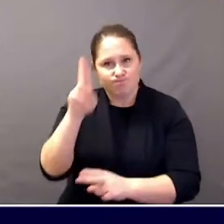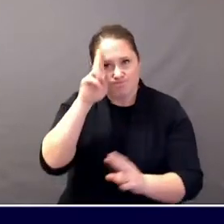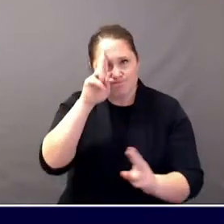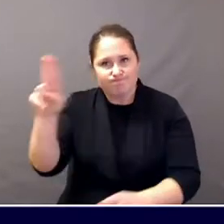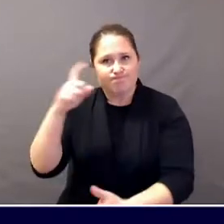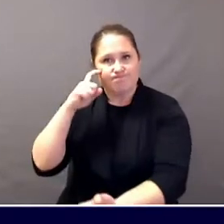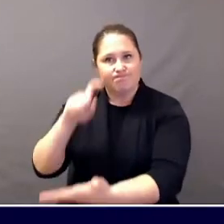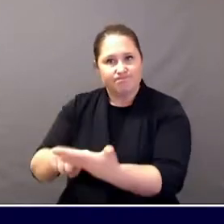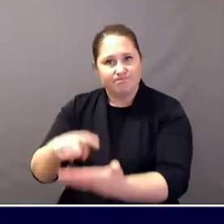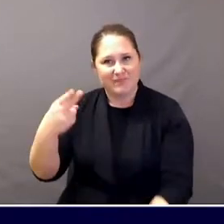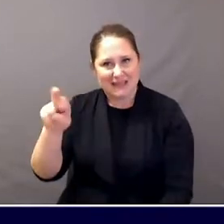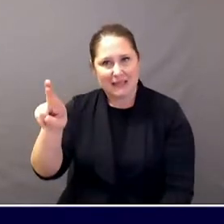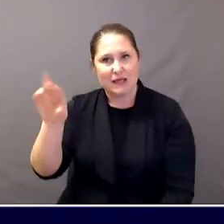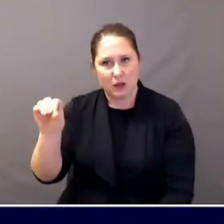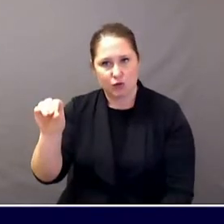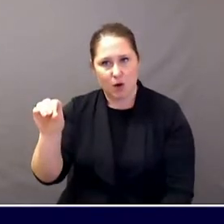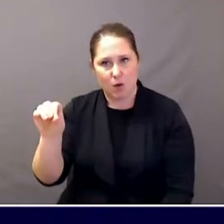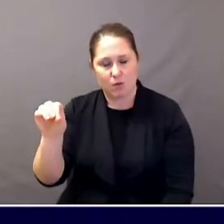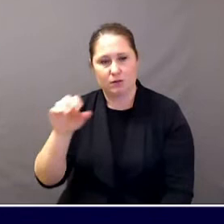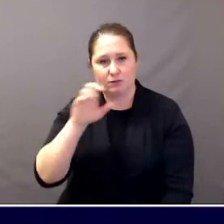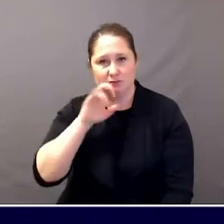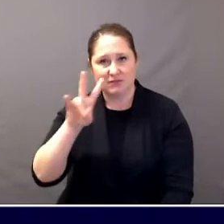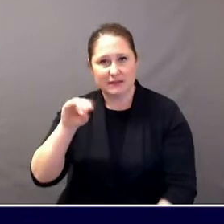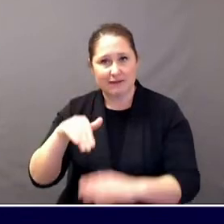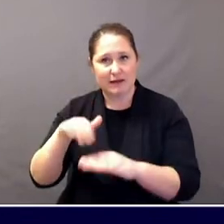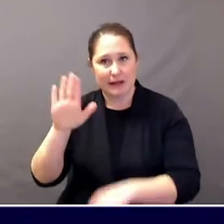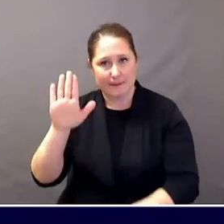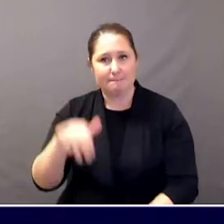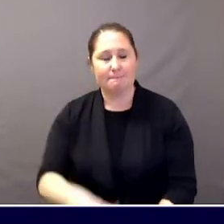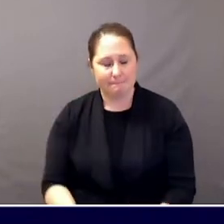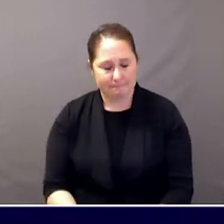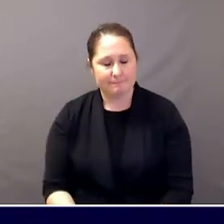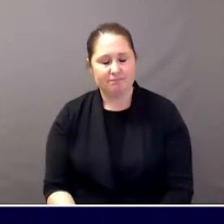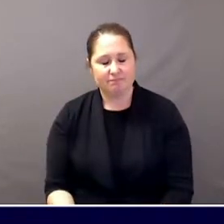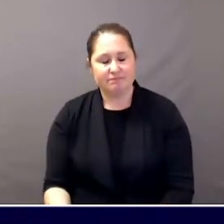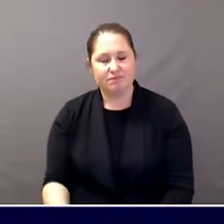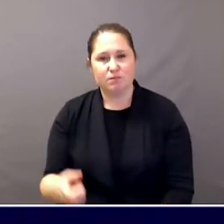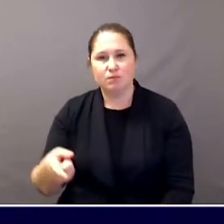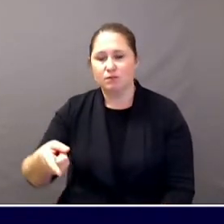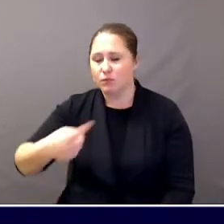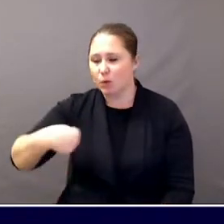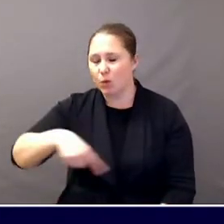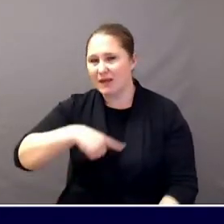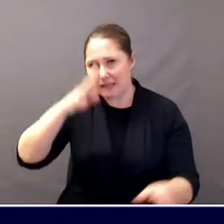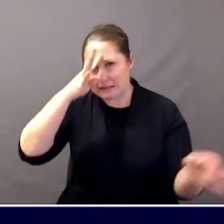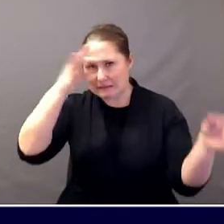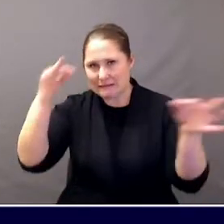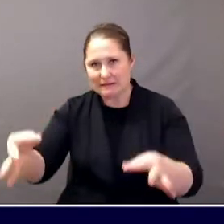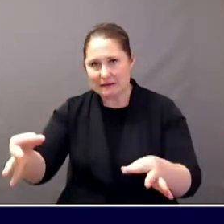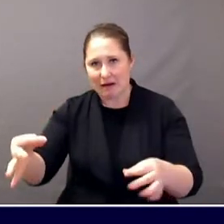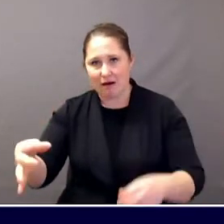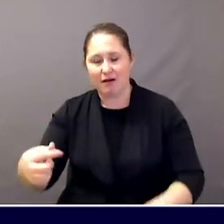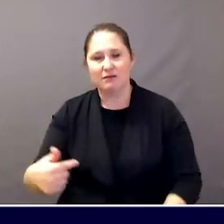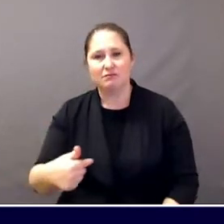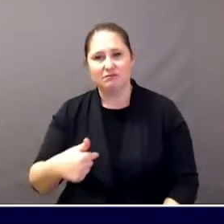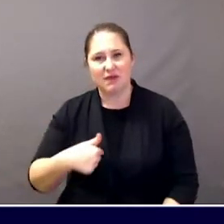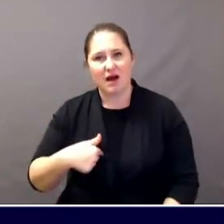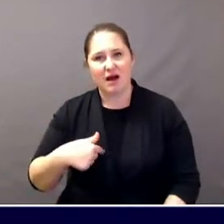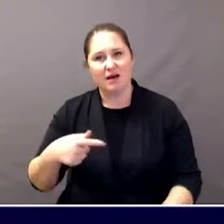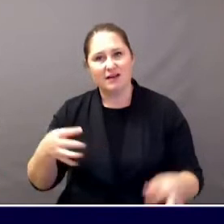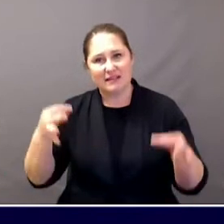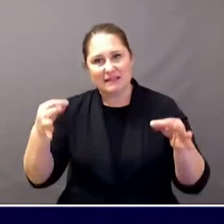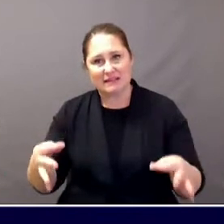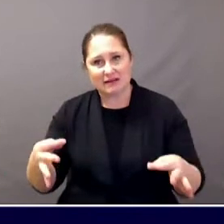are in that age category. We made this decision, I made the decision, along with my